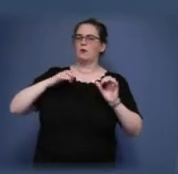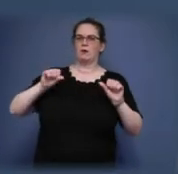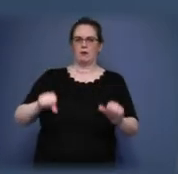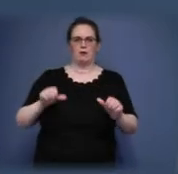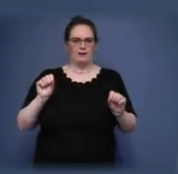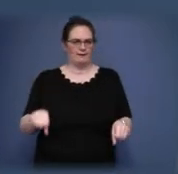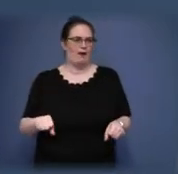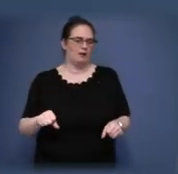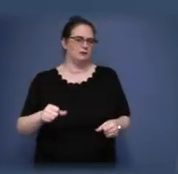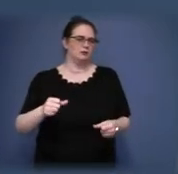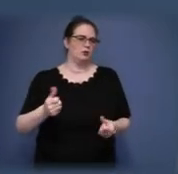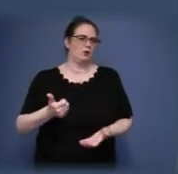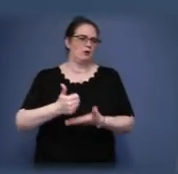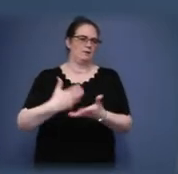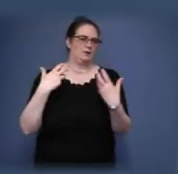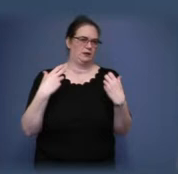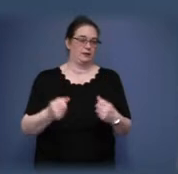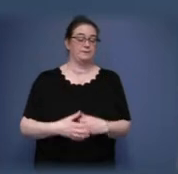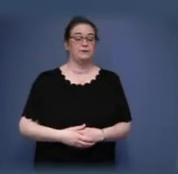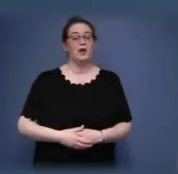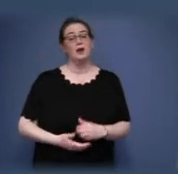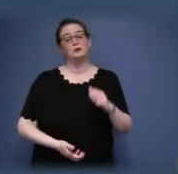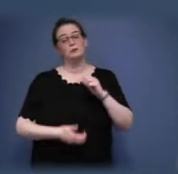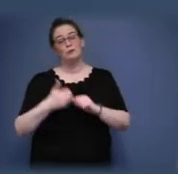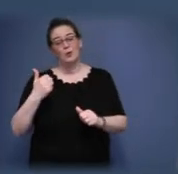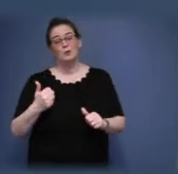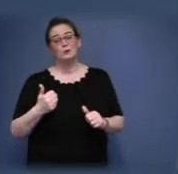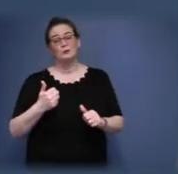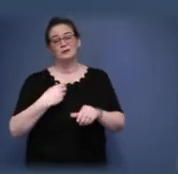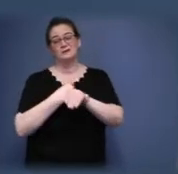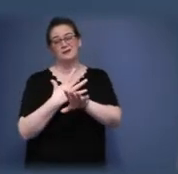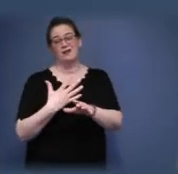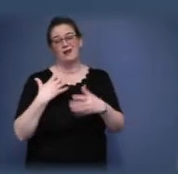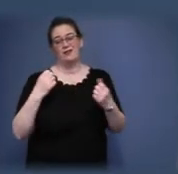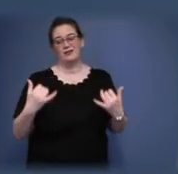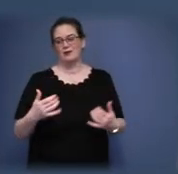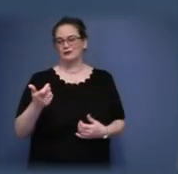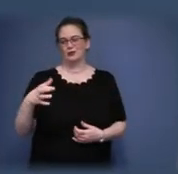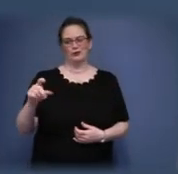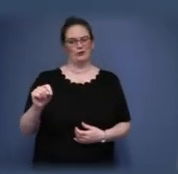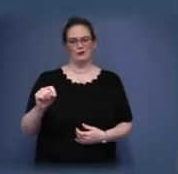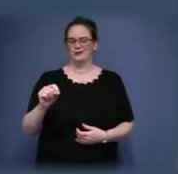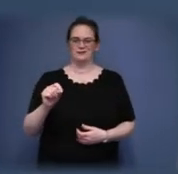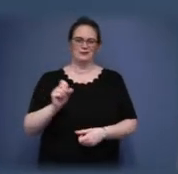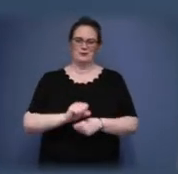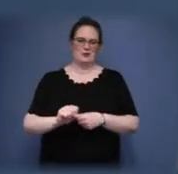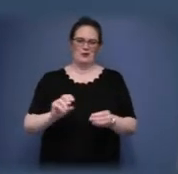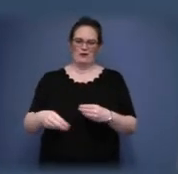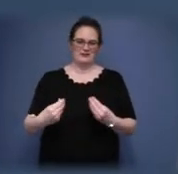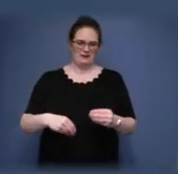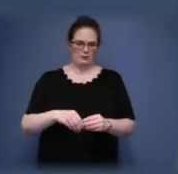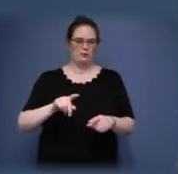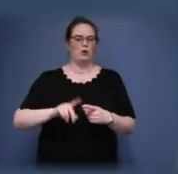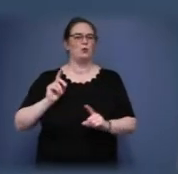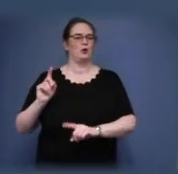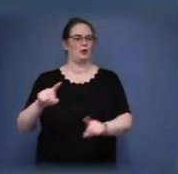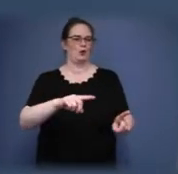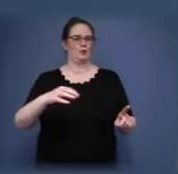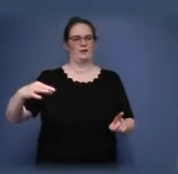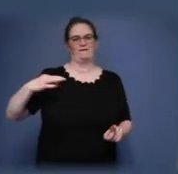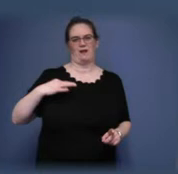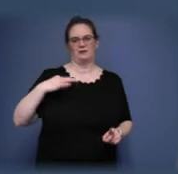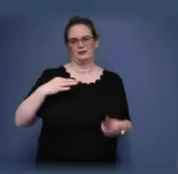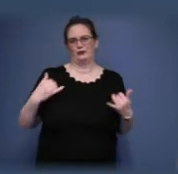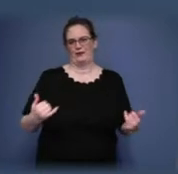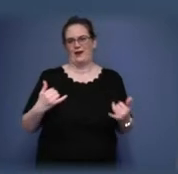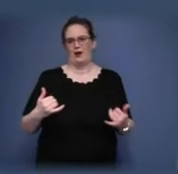telehealth. I mostly still do telehealth at this point, so Gert doesn't really work in the office, but we go around and we volunteer